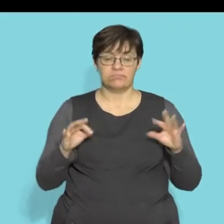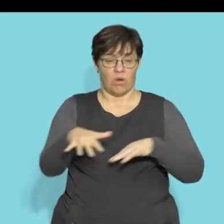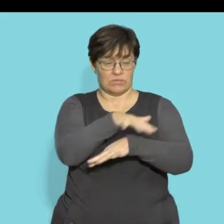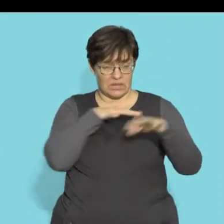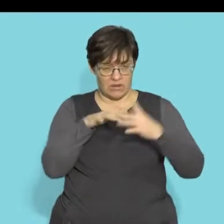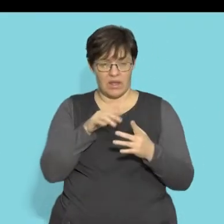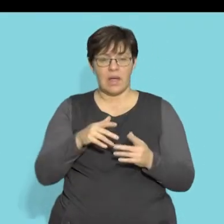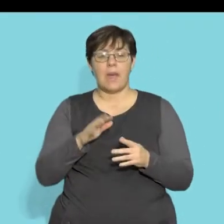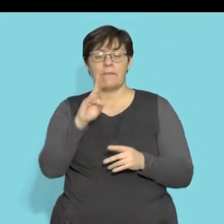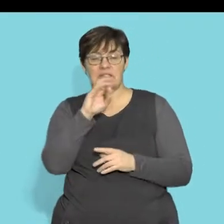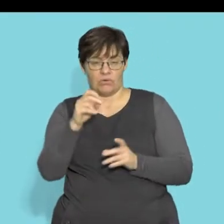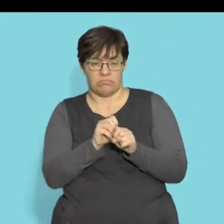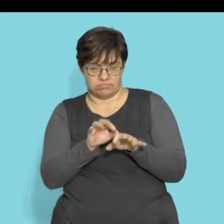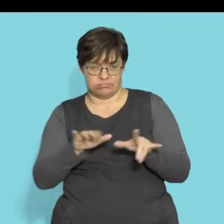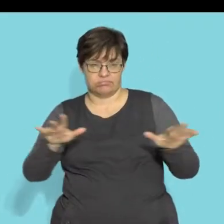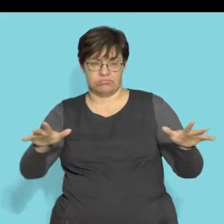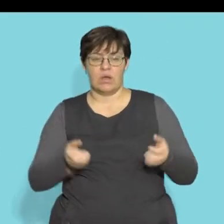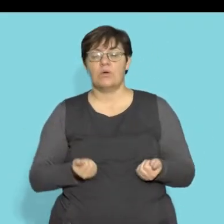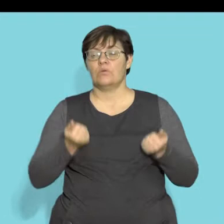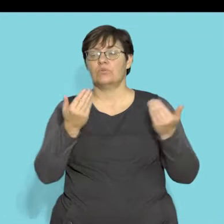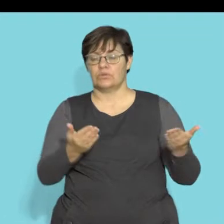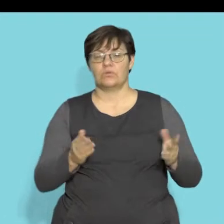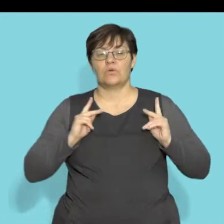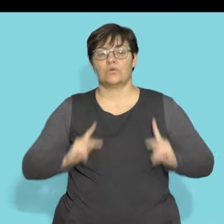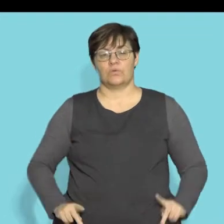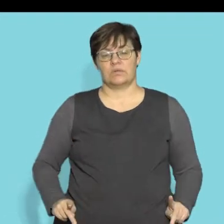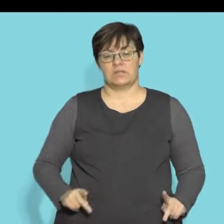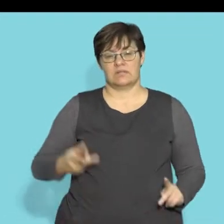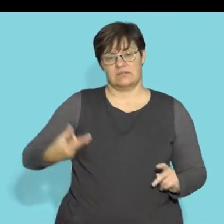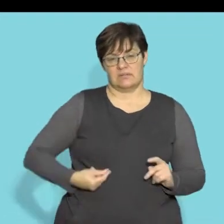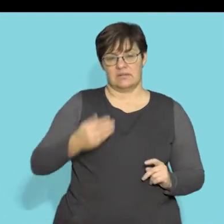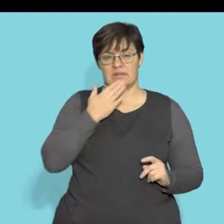these bacteria will multiply and produce human insulin.